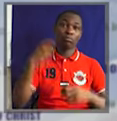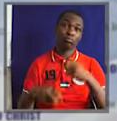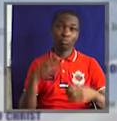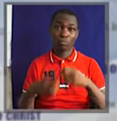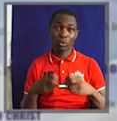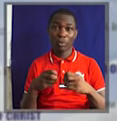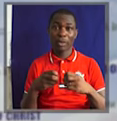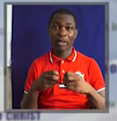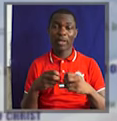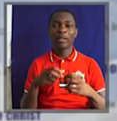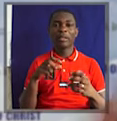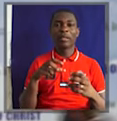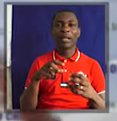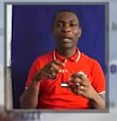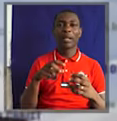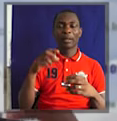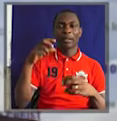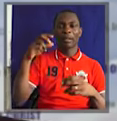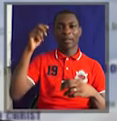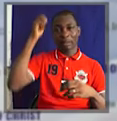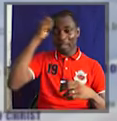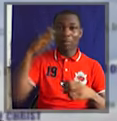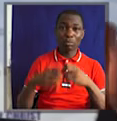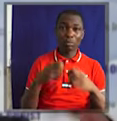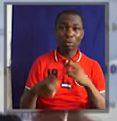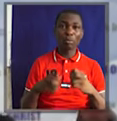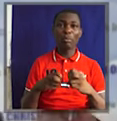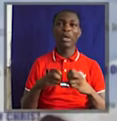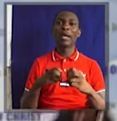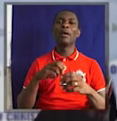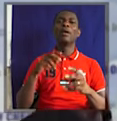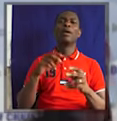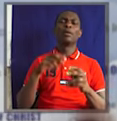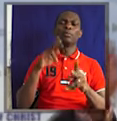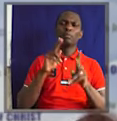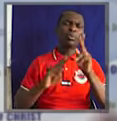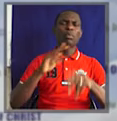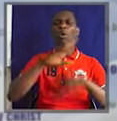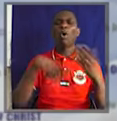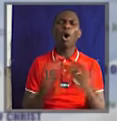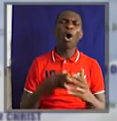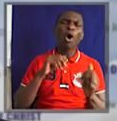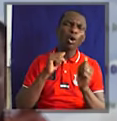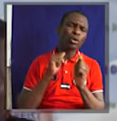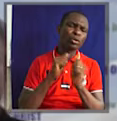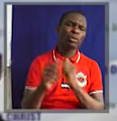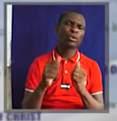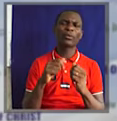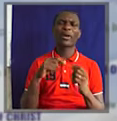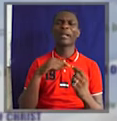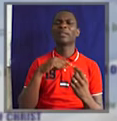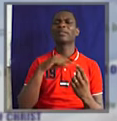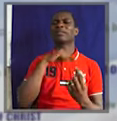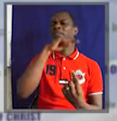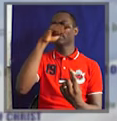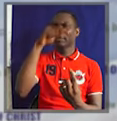problem no. Sa problem no eto Adam no. Sa problem na nipa yatre mu sa de bapum sa bre se. Almost all the time